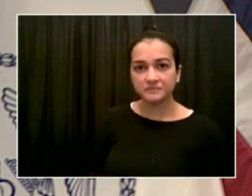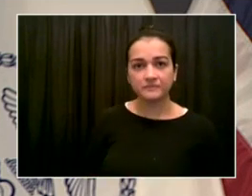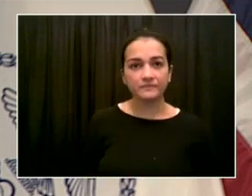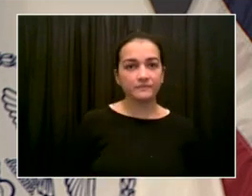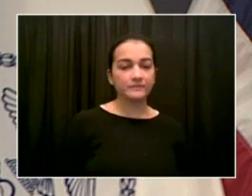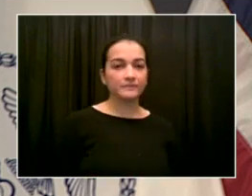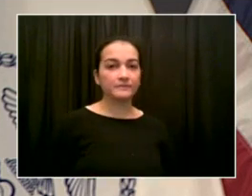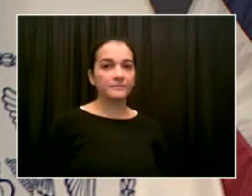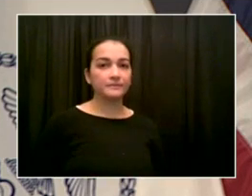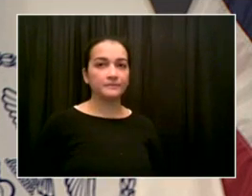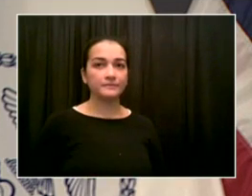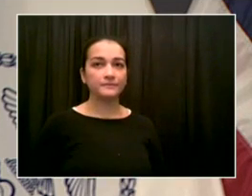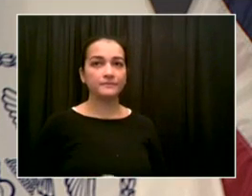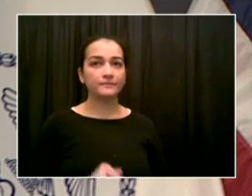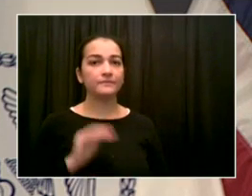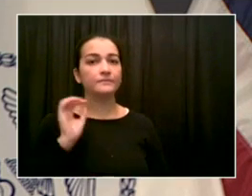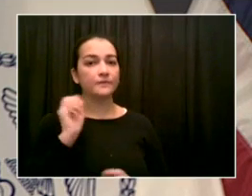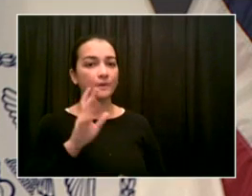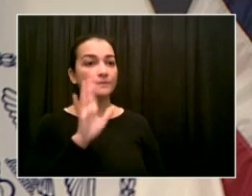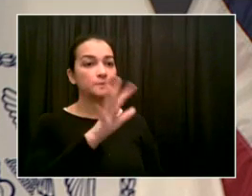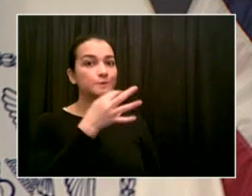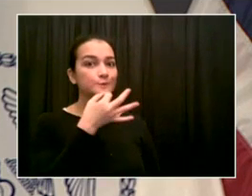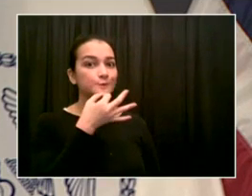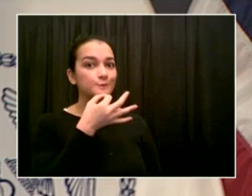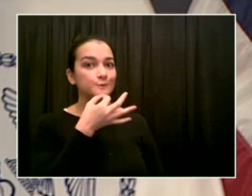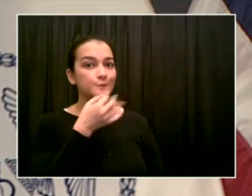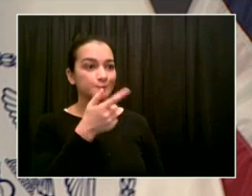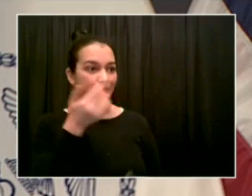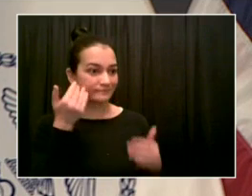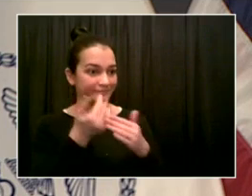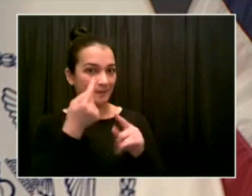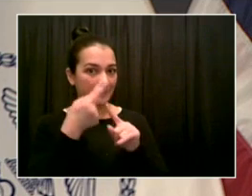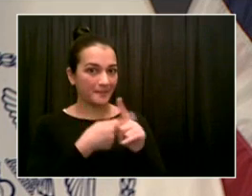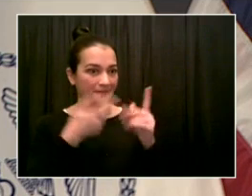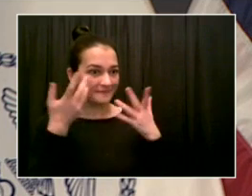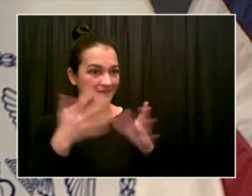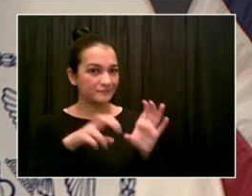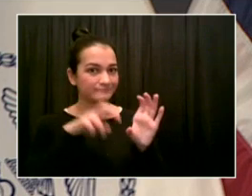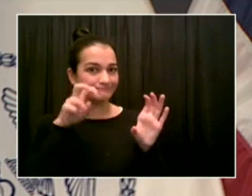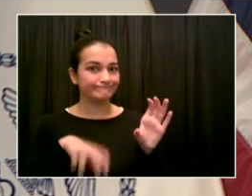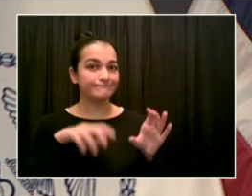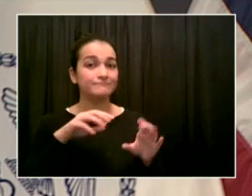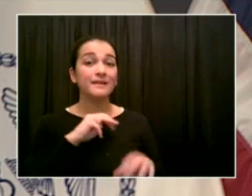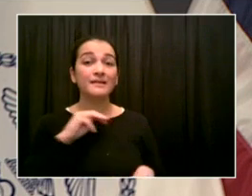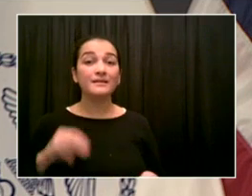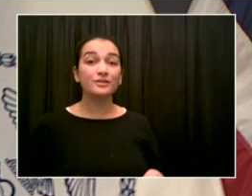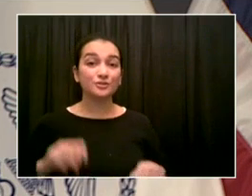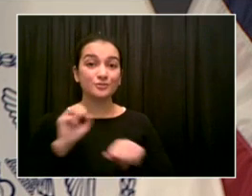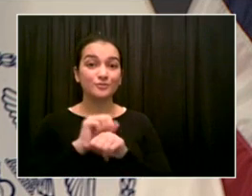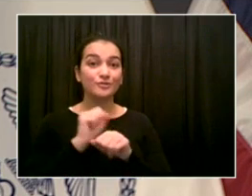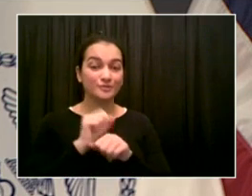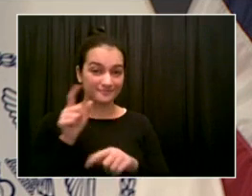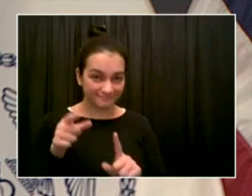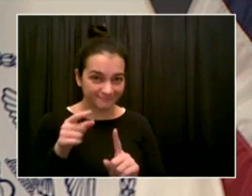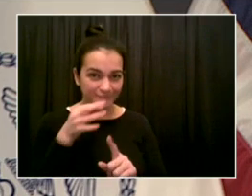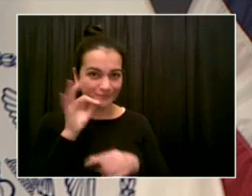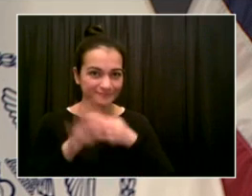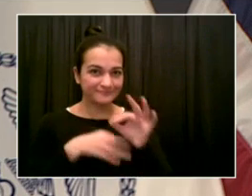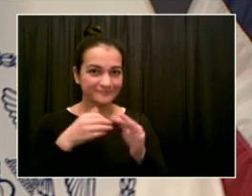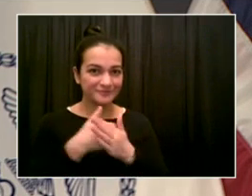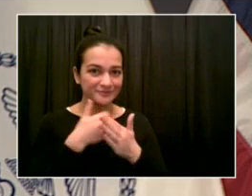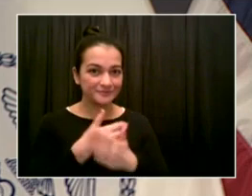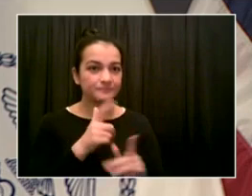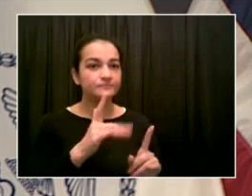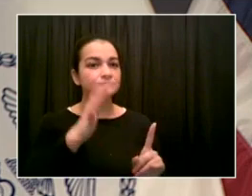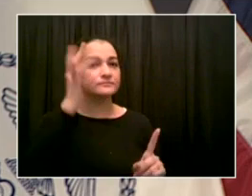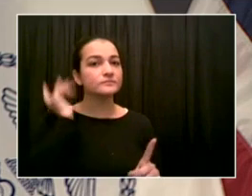during your 2013 campaign? And were you making progress before the pandemic hit and then that, worsened